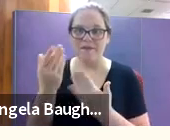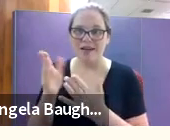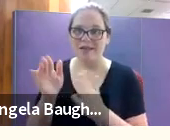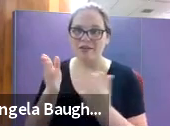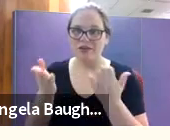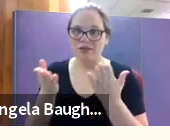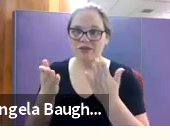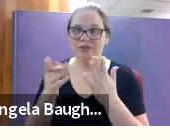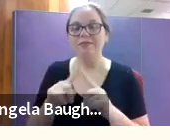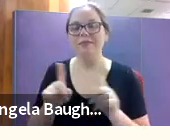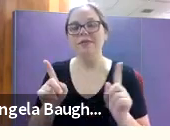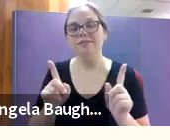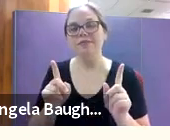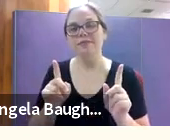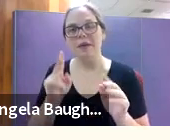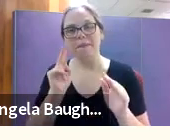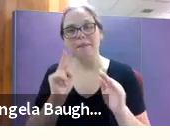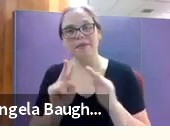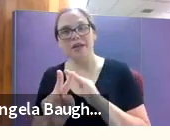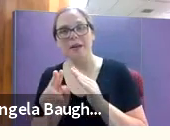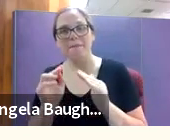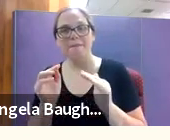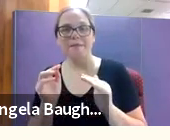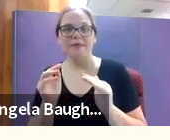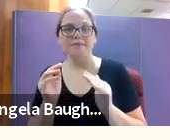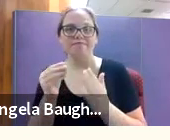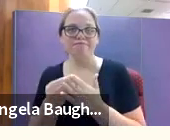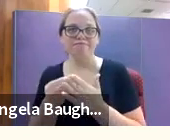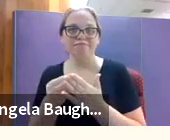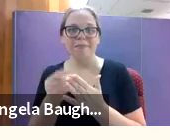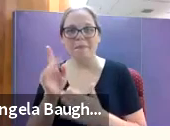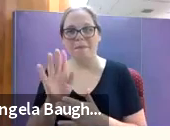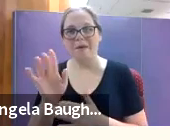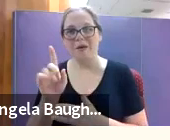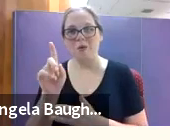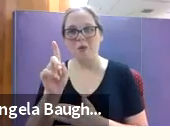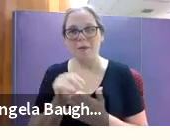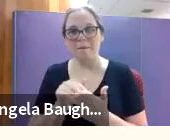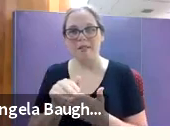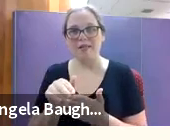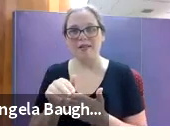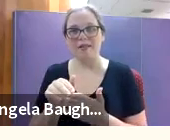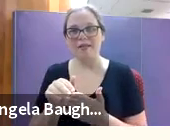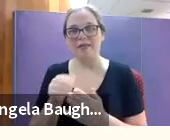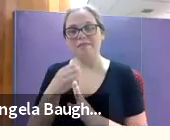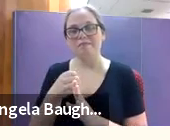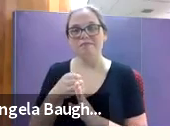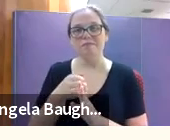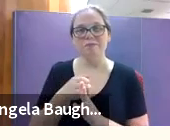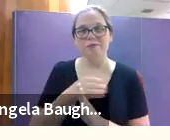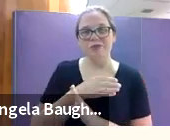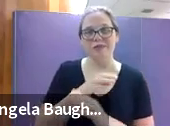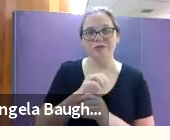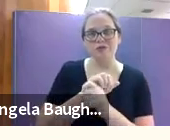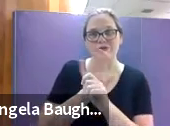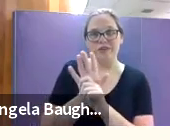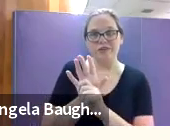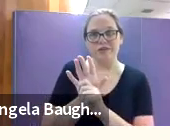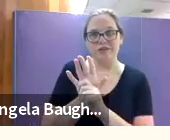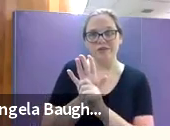so given that our projected balance would have been about $1 million post or pre-COVID-19, we're making